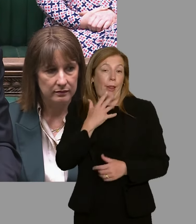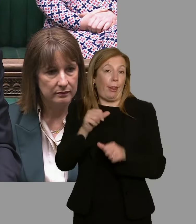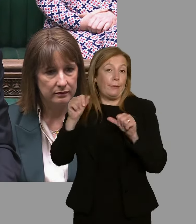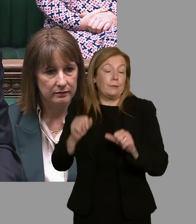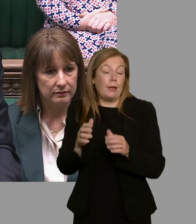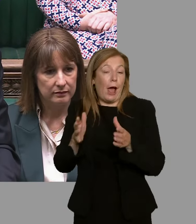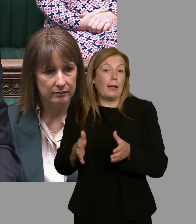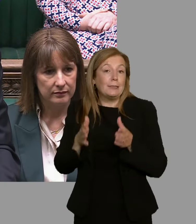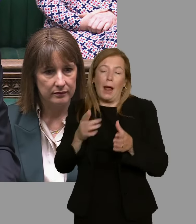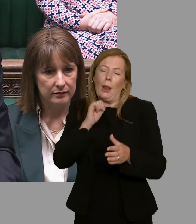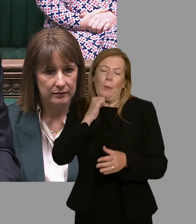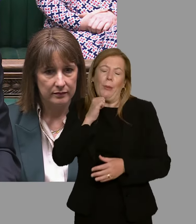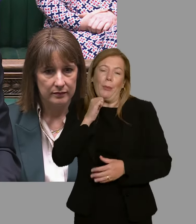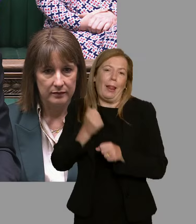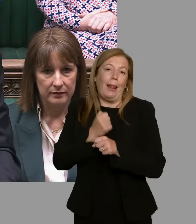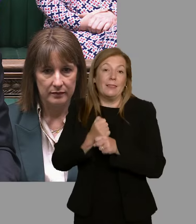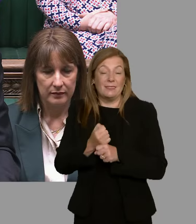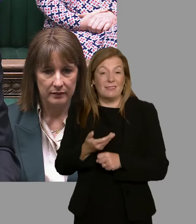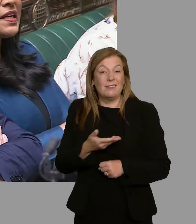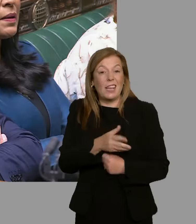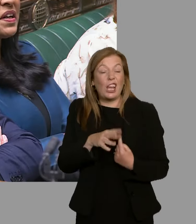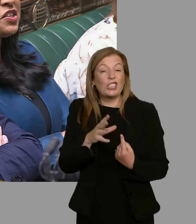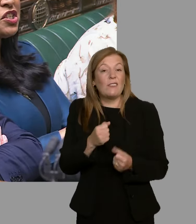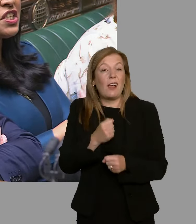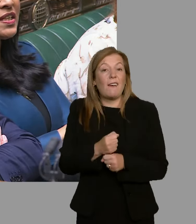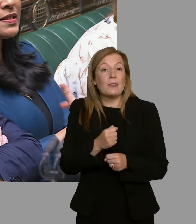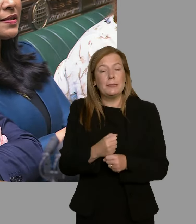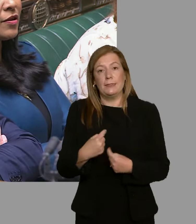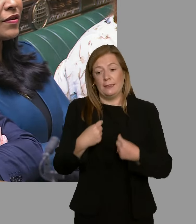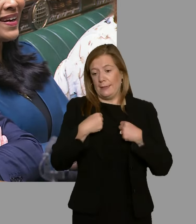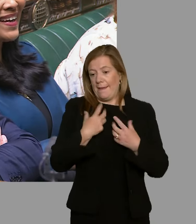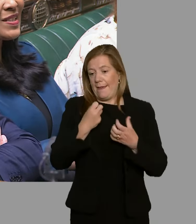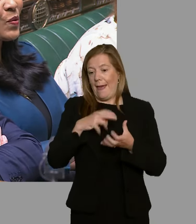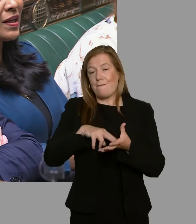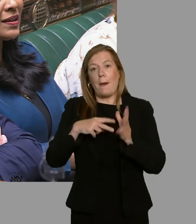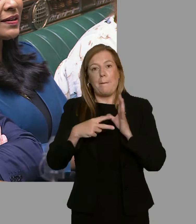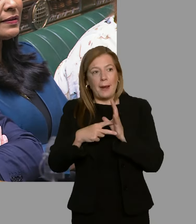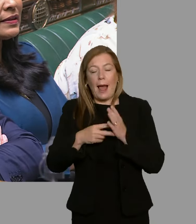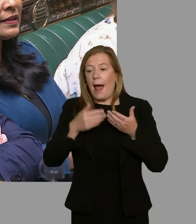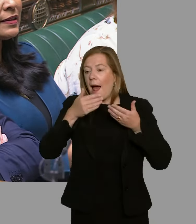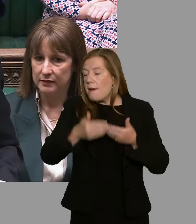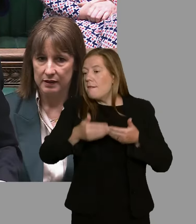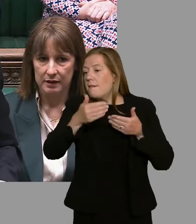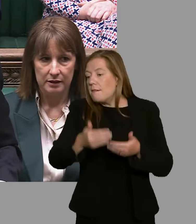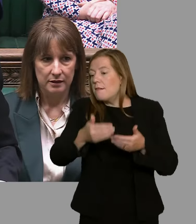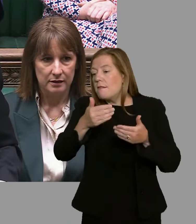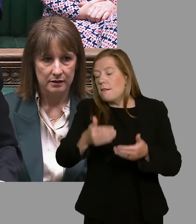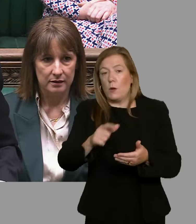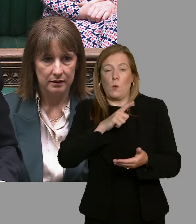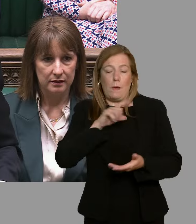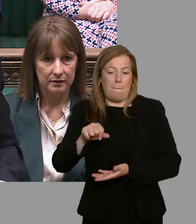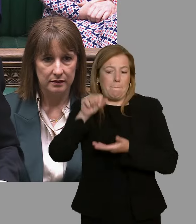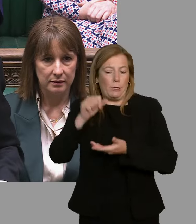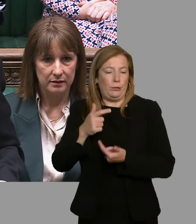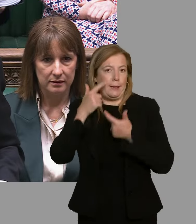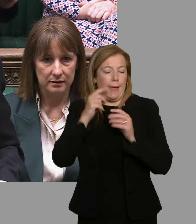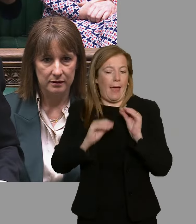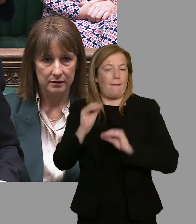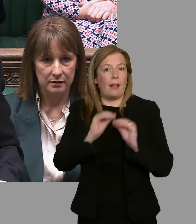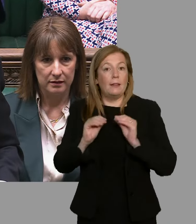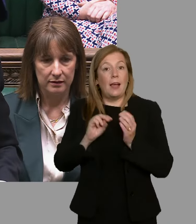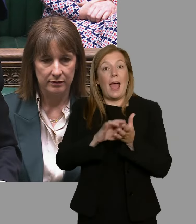the new hospitals programme on a sustainable financial footing, increasing the NHS capital budget to record levels so we